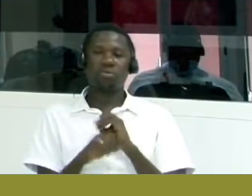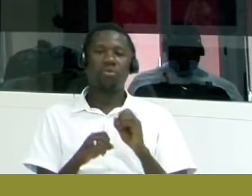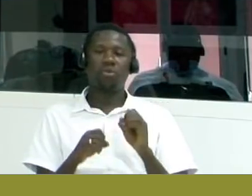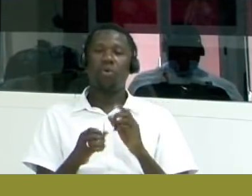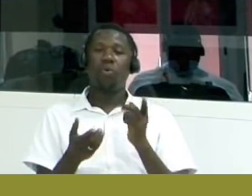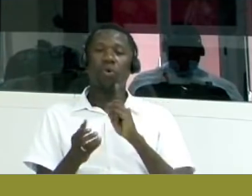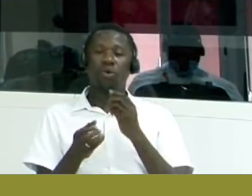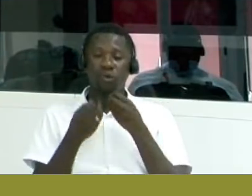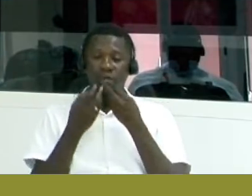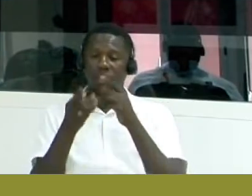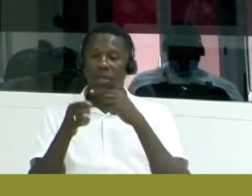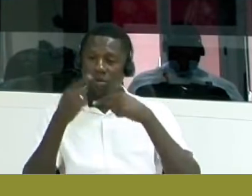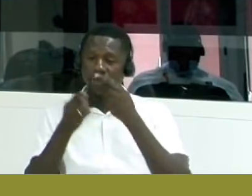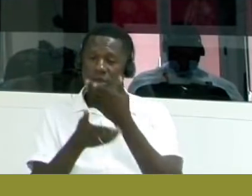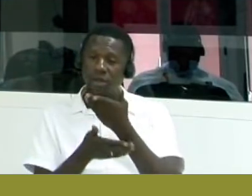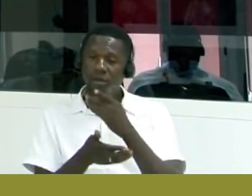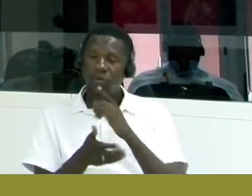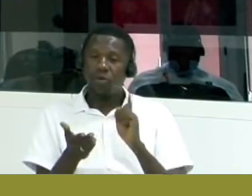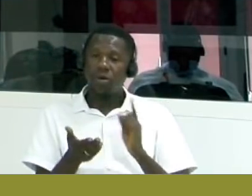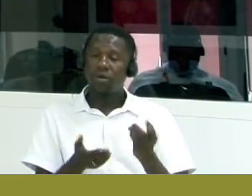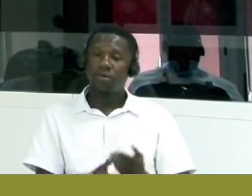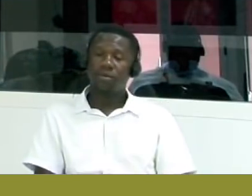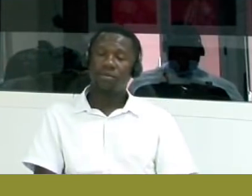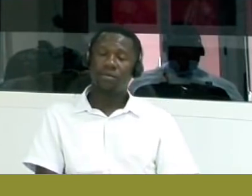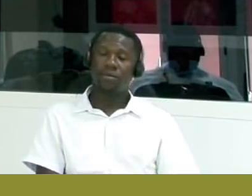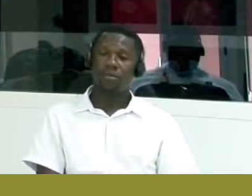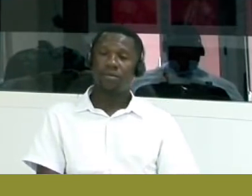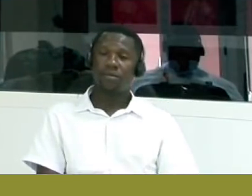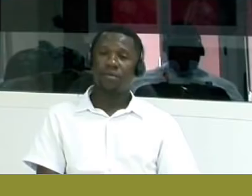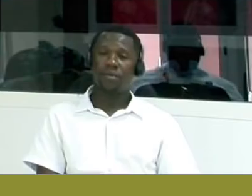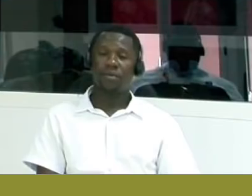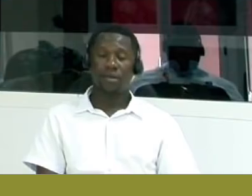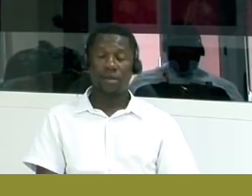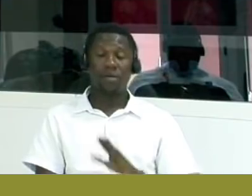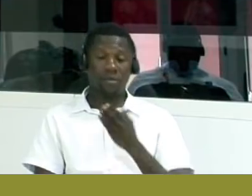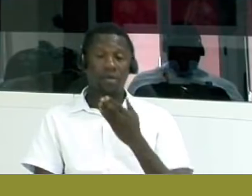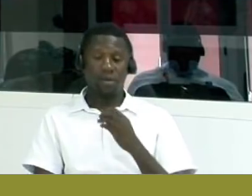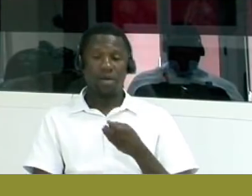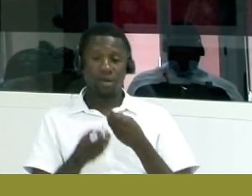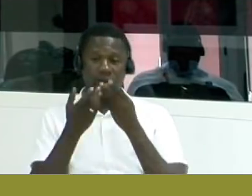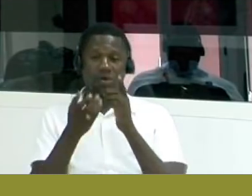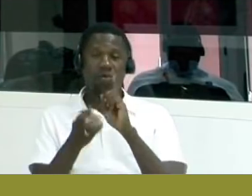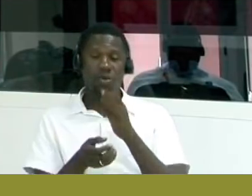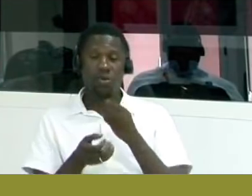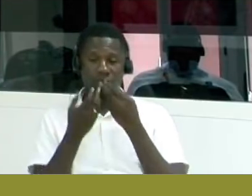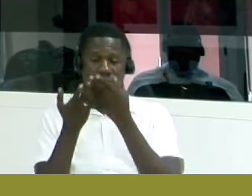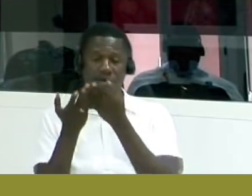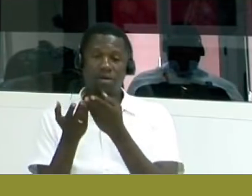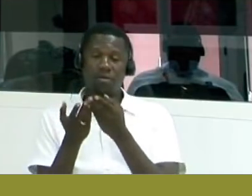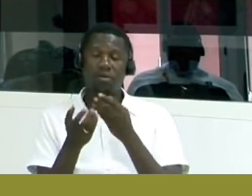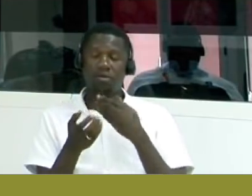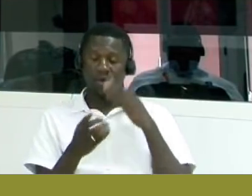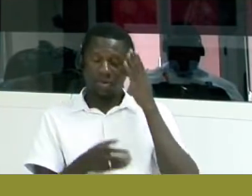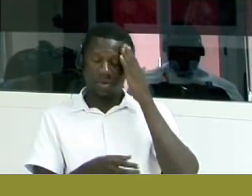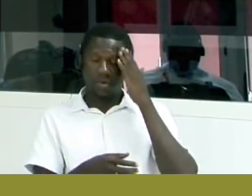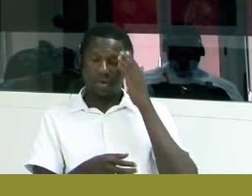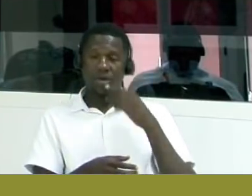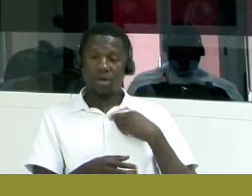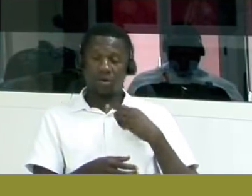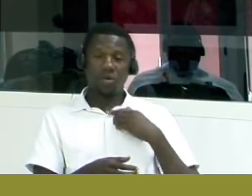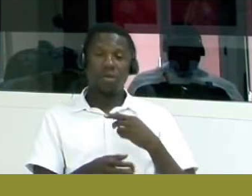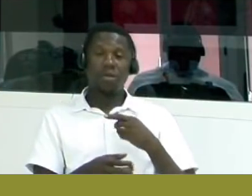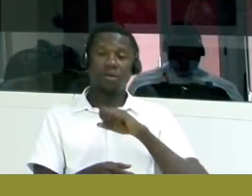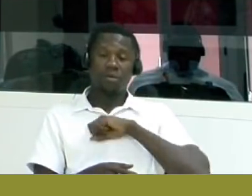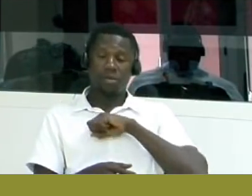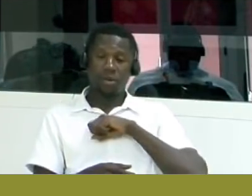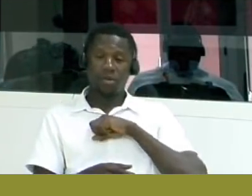do you say to that? He may have said what you said to them, but I do know that I was the one who was